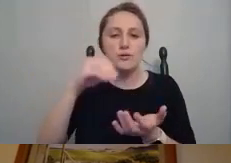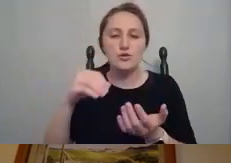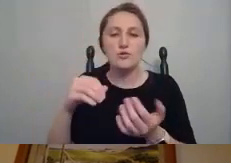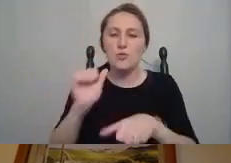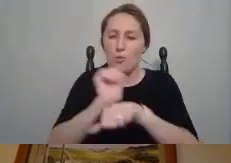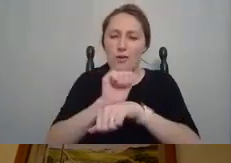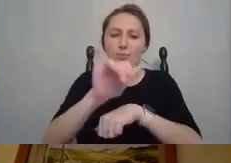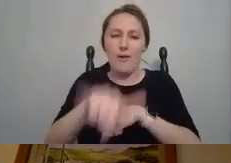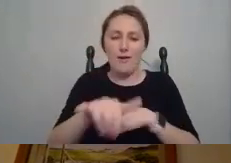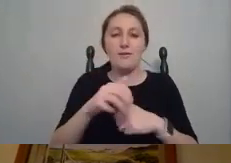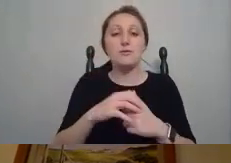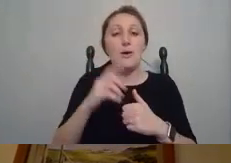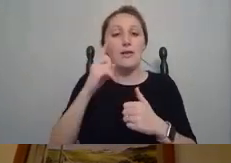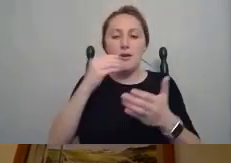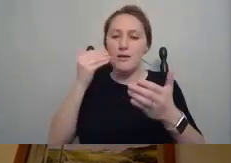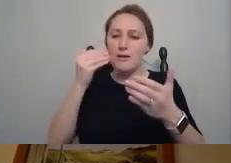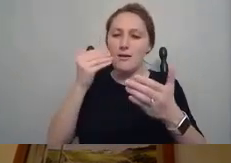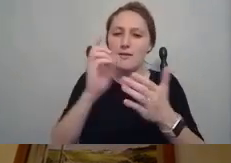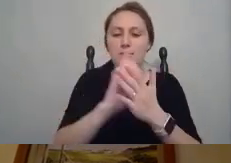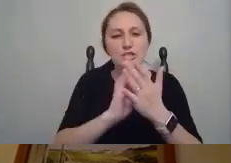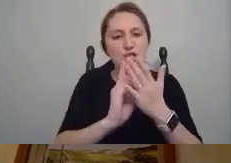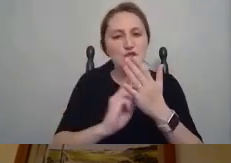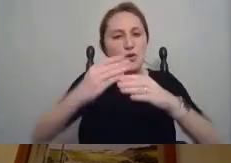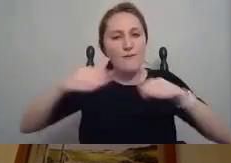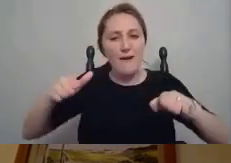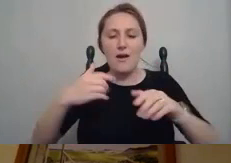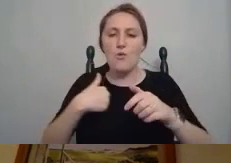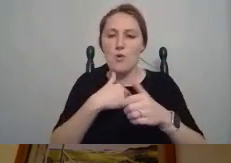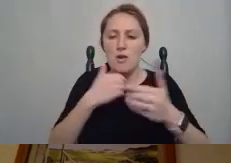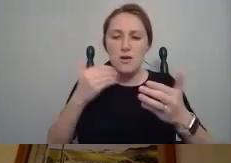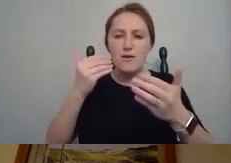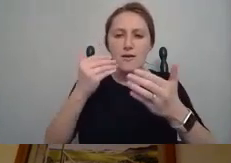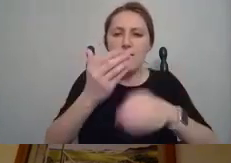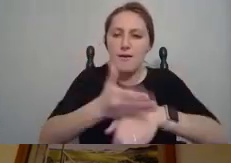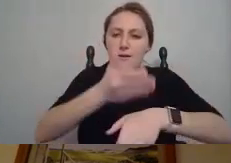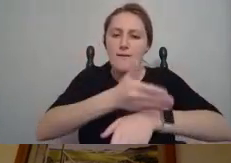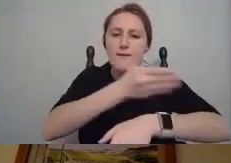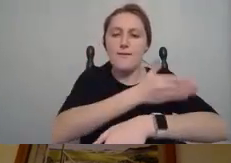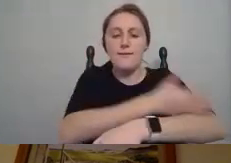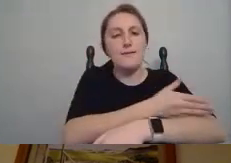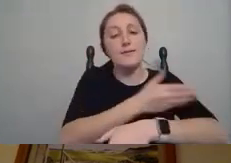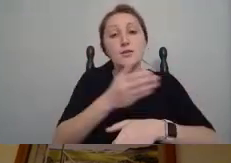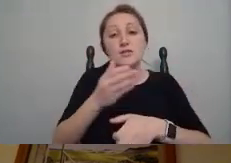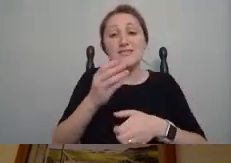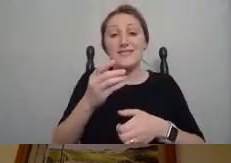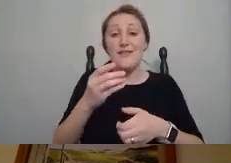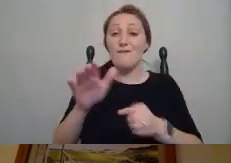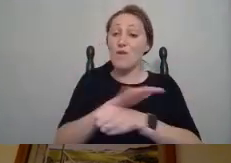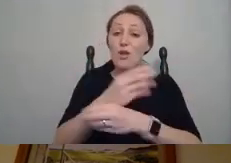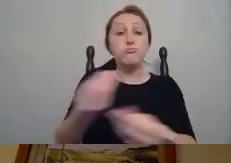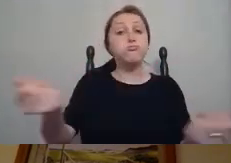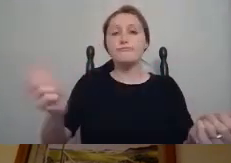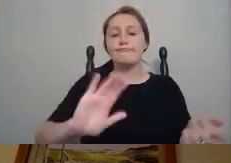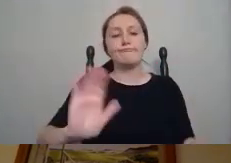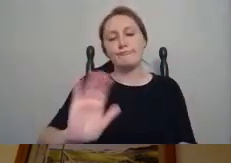divide. We've made a lot of progress in DCPS. That I'm not going to say that that'll be gone, but even with the digital divide,